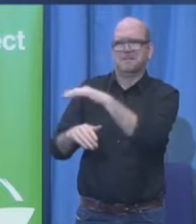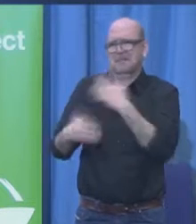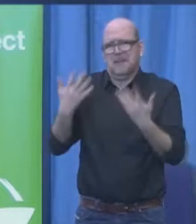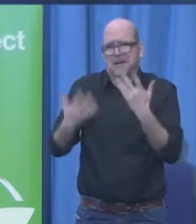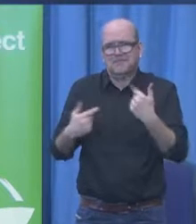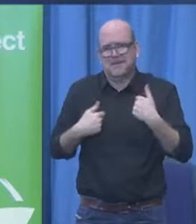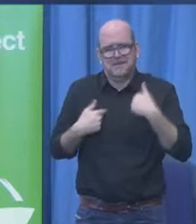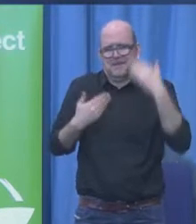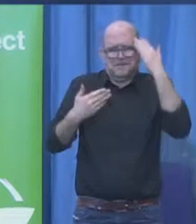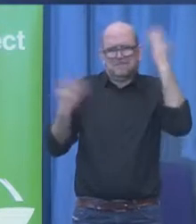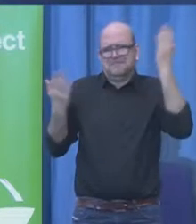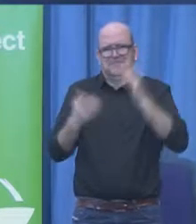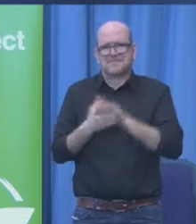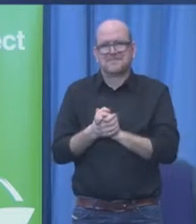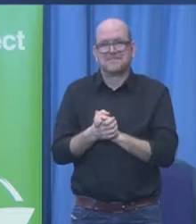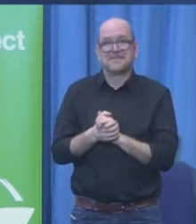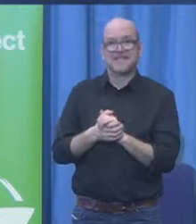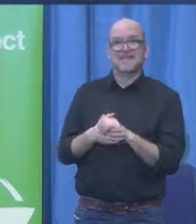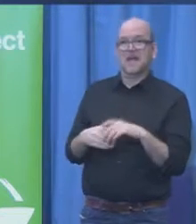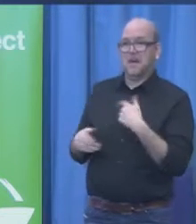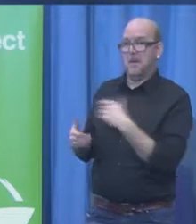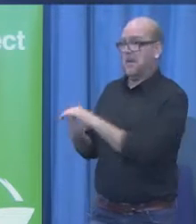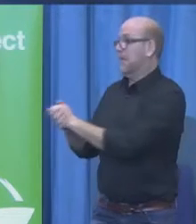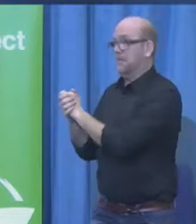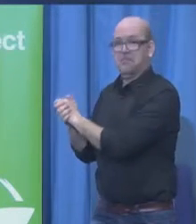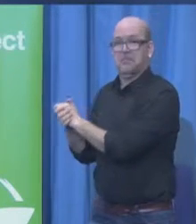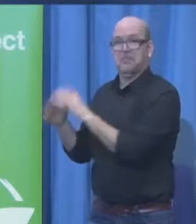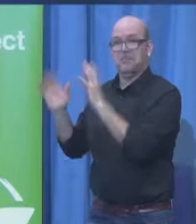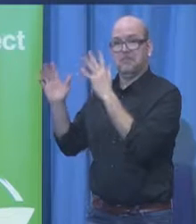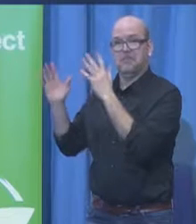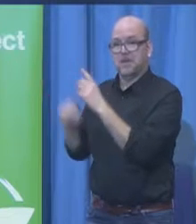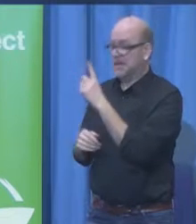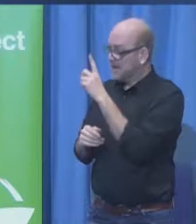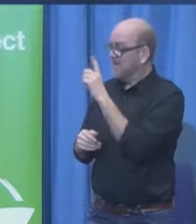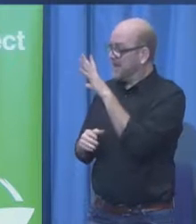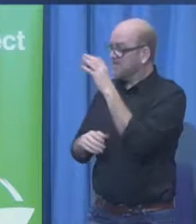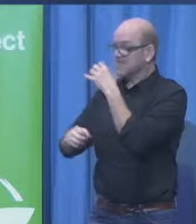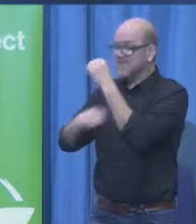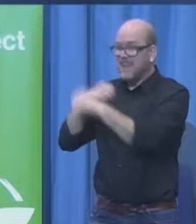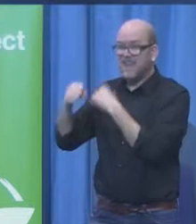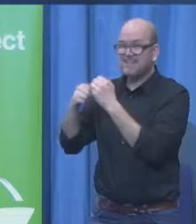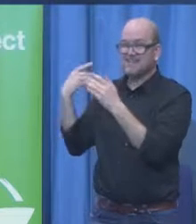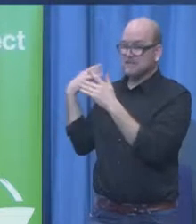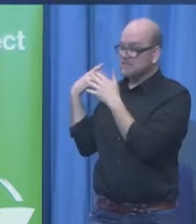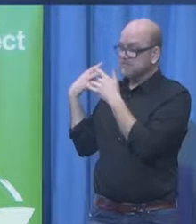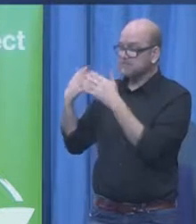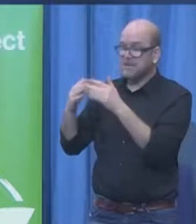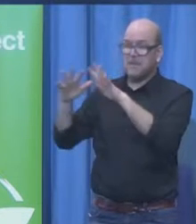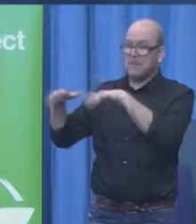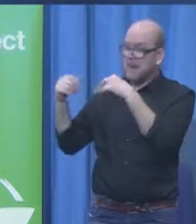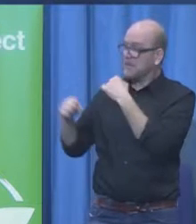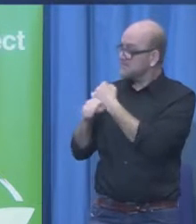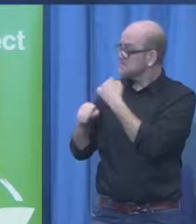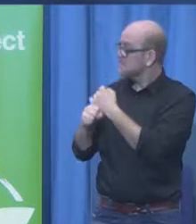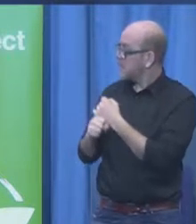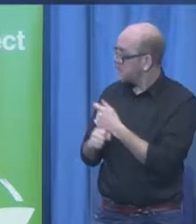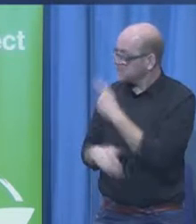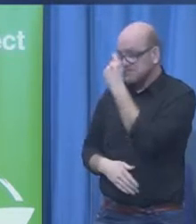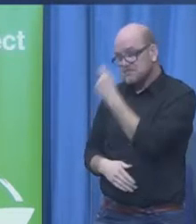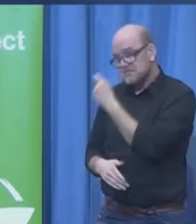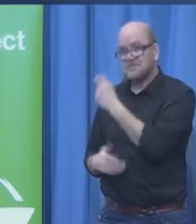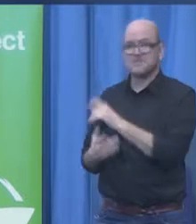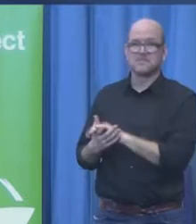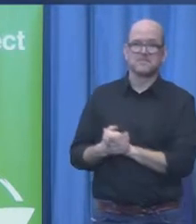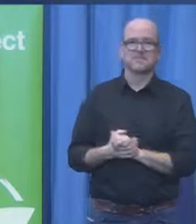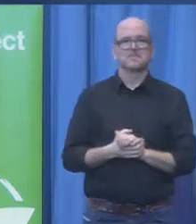being 15 years in Parliament. That's certainly an achievement. And now to my left, the representatives of